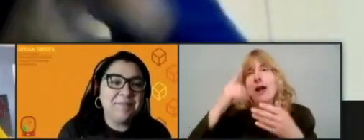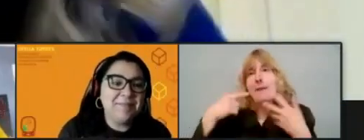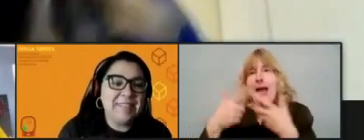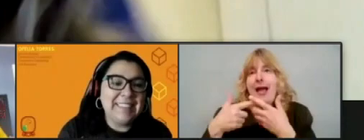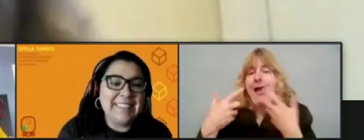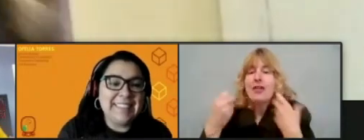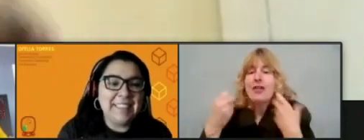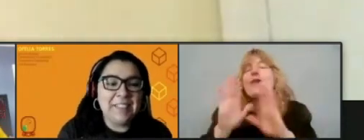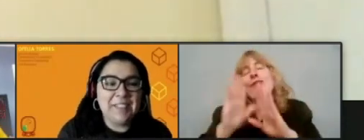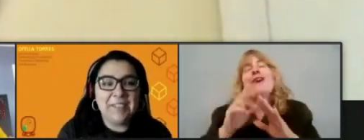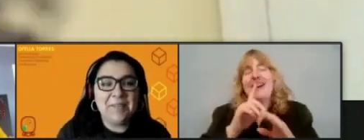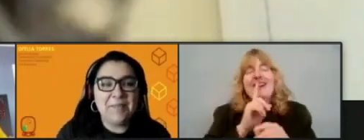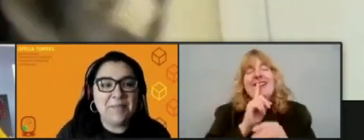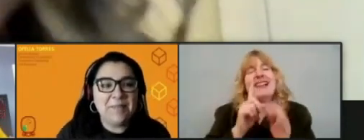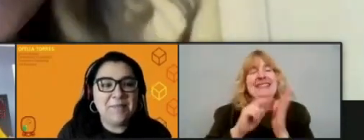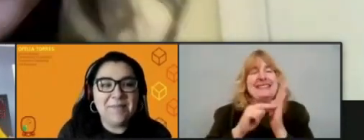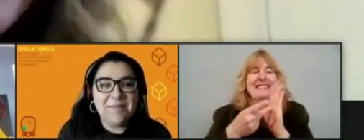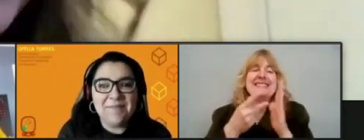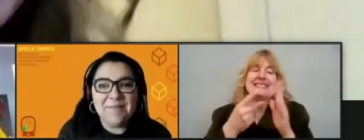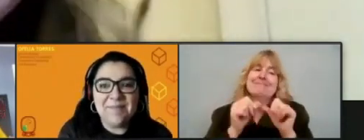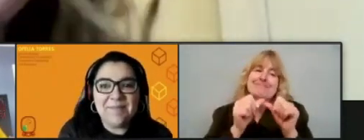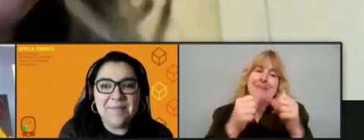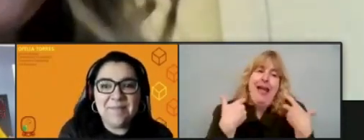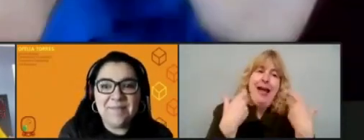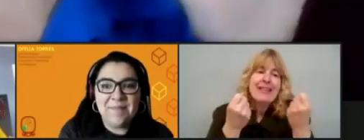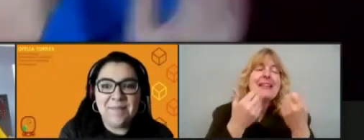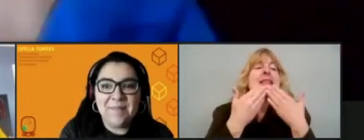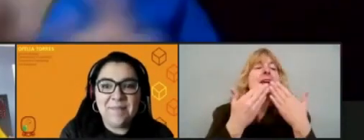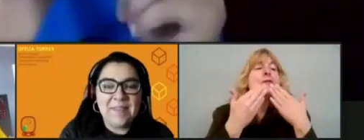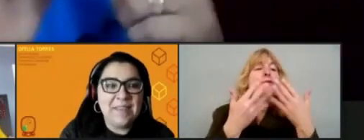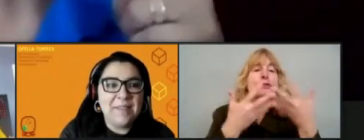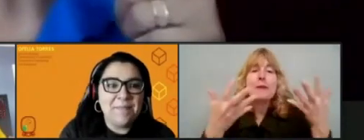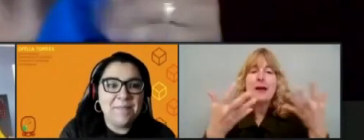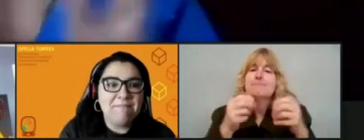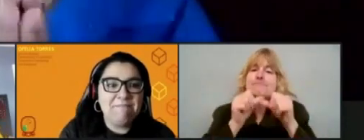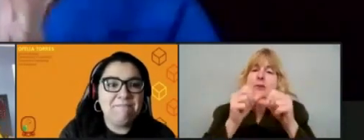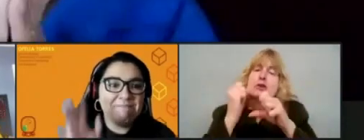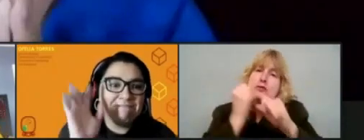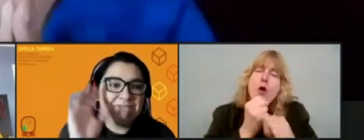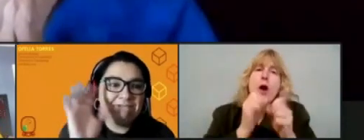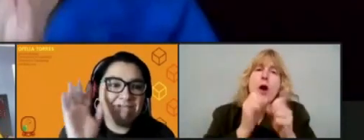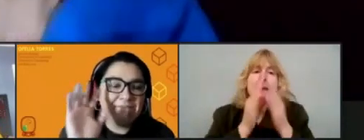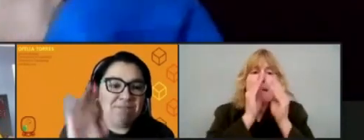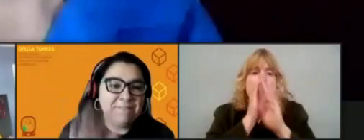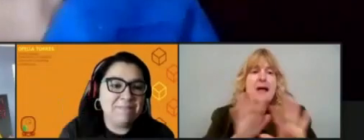everybody. Thank you so much. Stay strong, everyone, and be blessed.